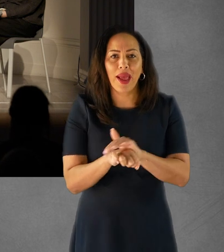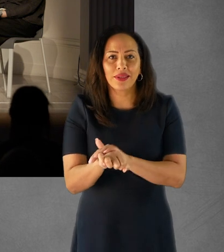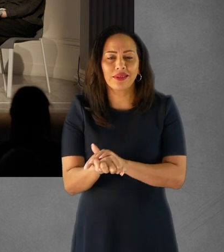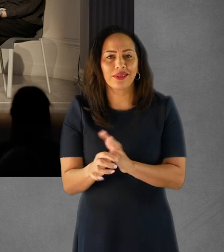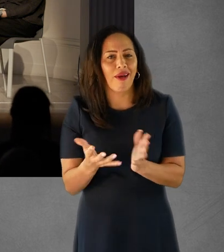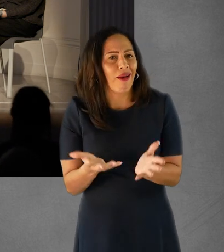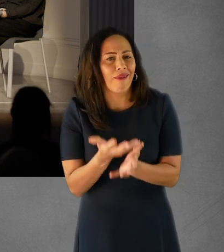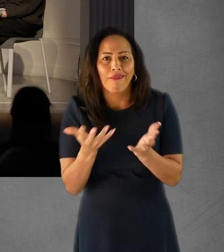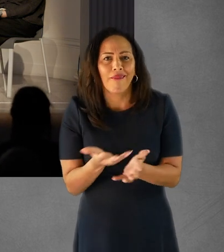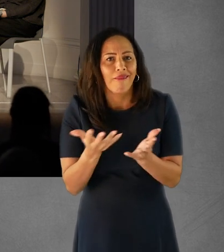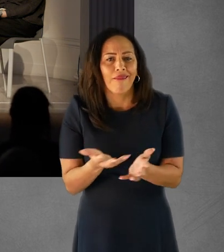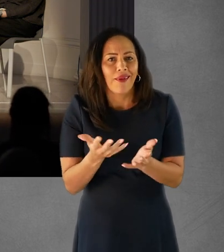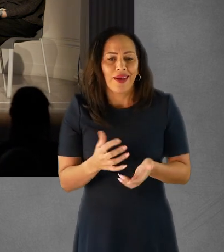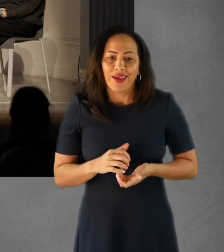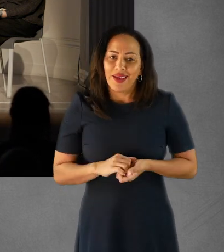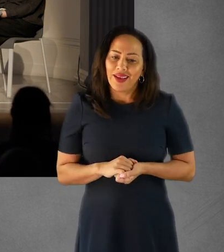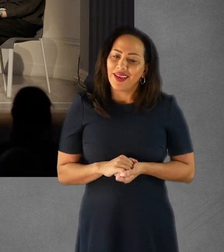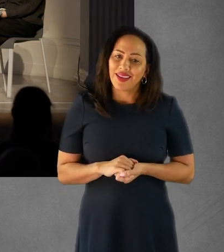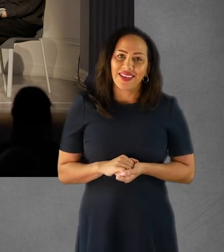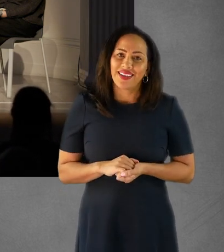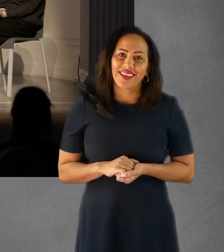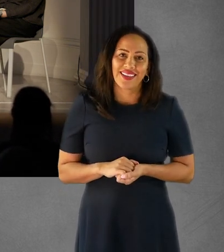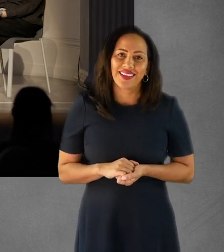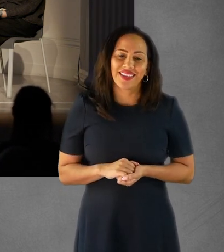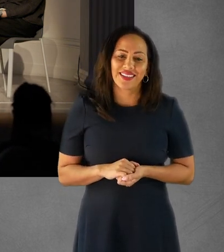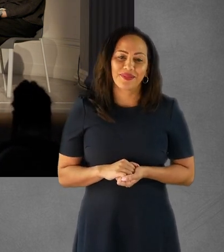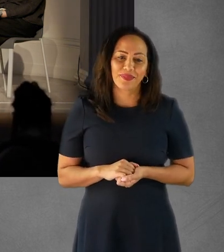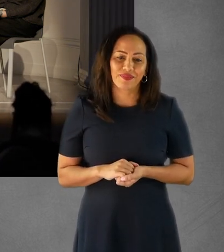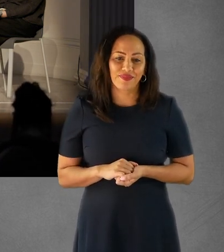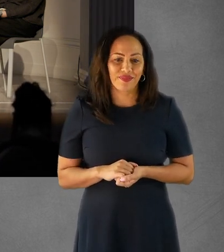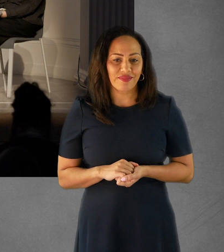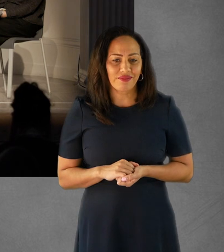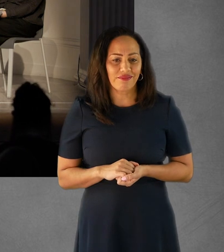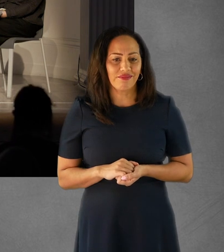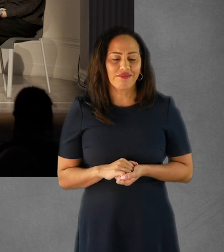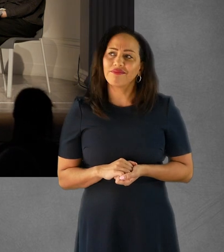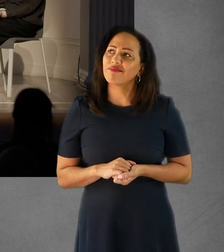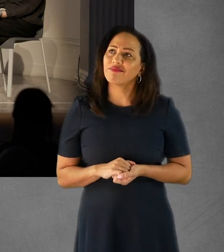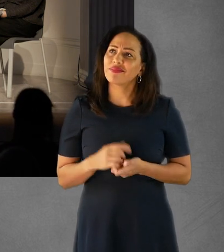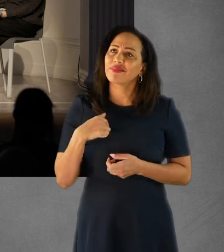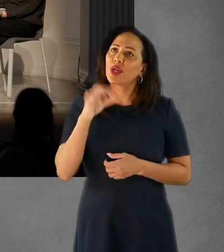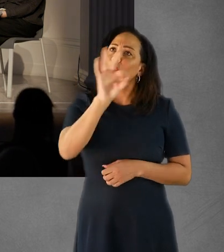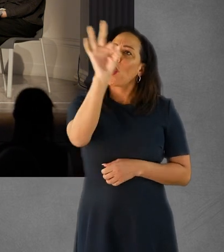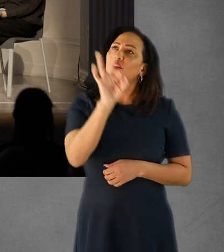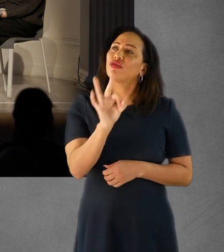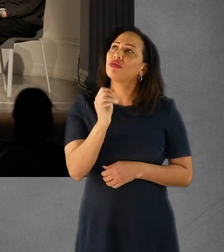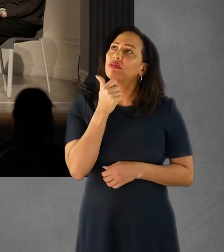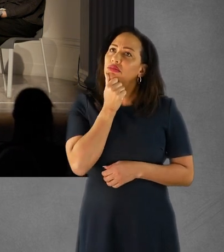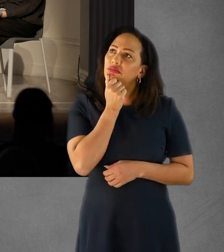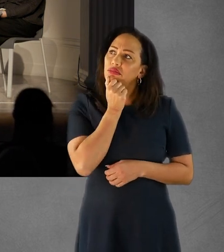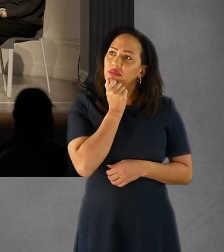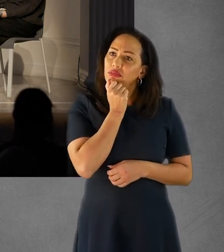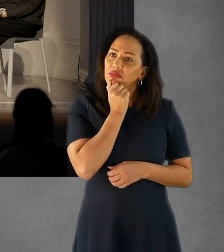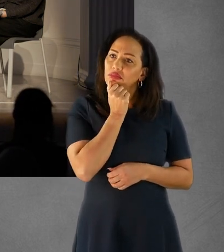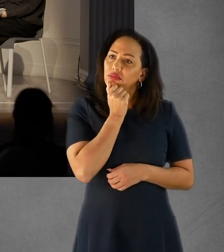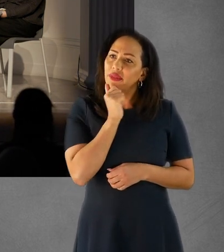And I suppose the question, and this work, if there is a piece of this work that addresses these